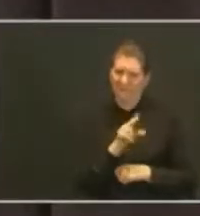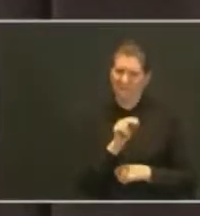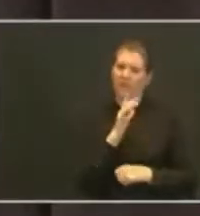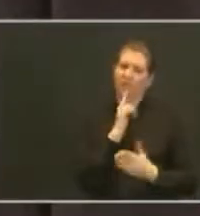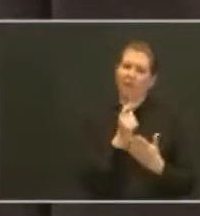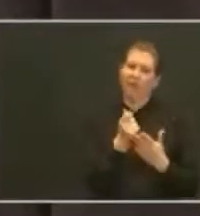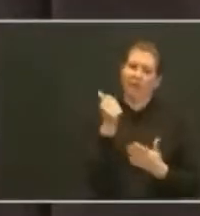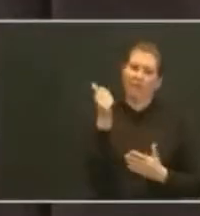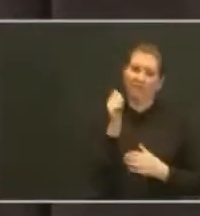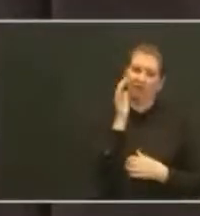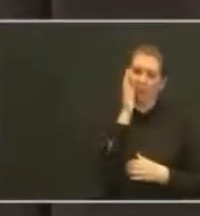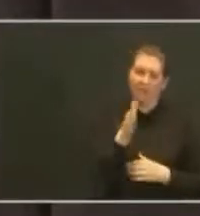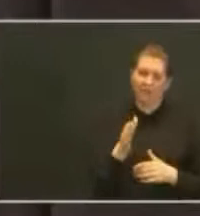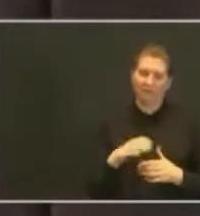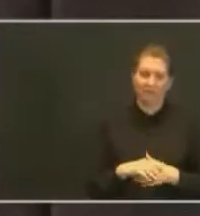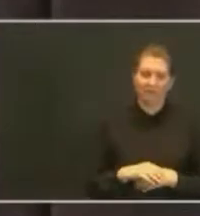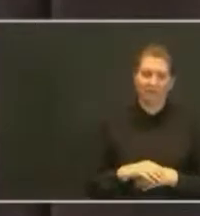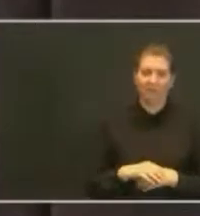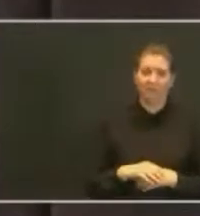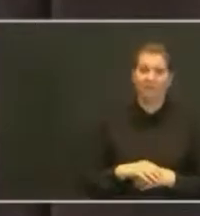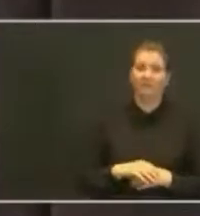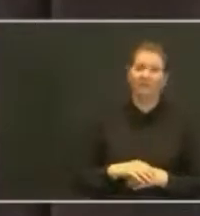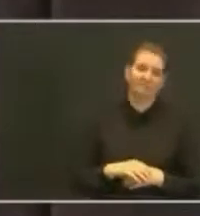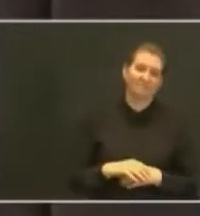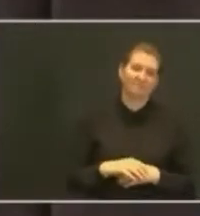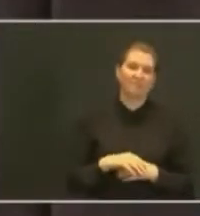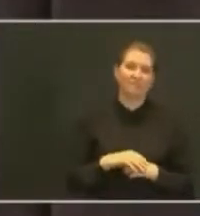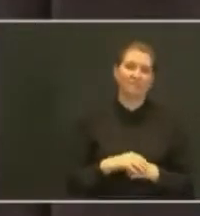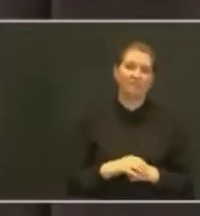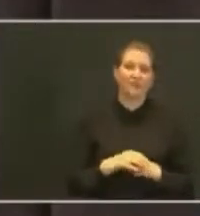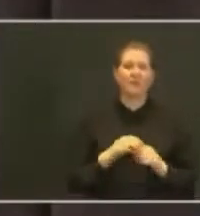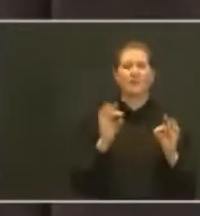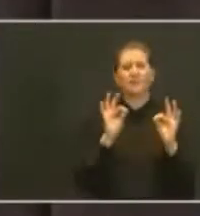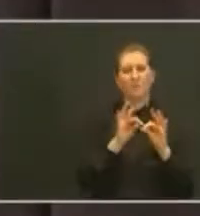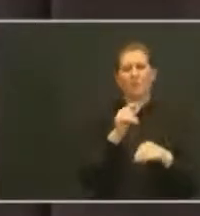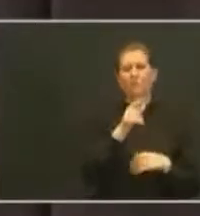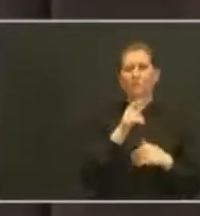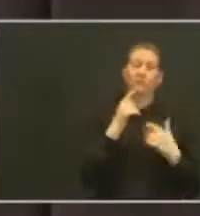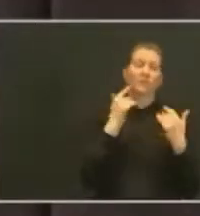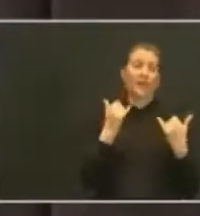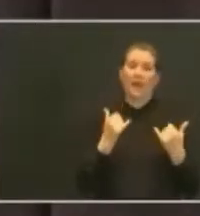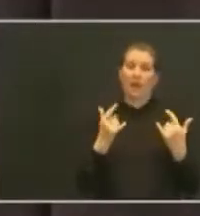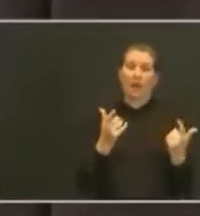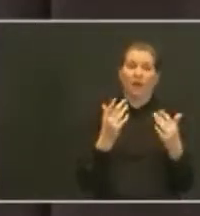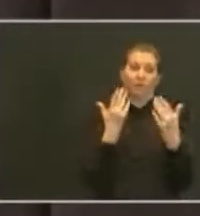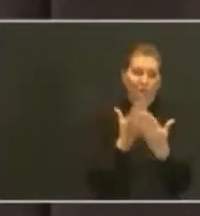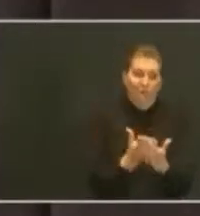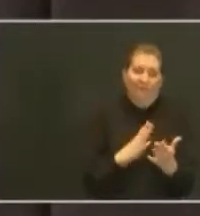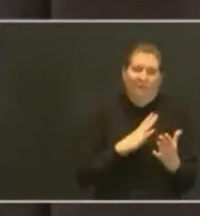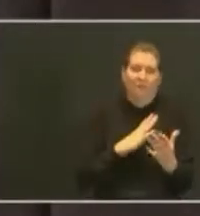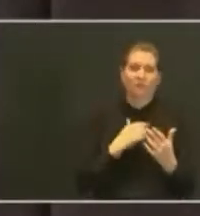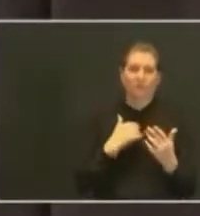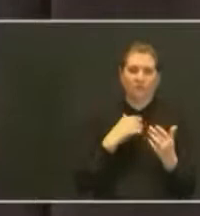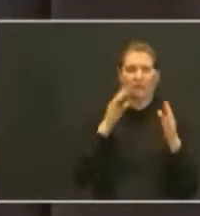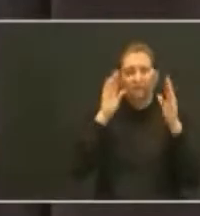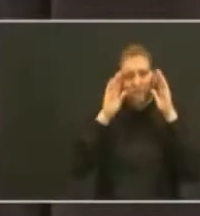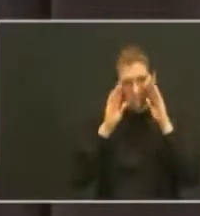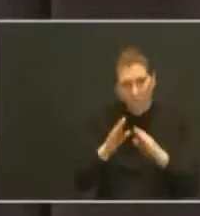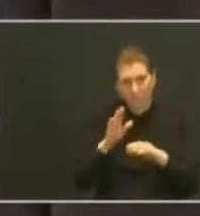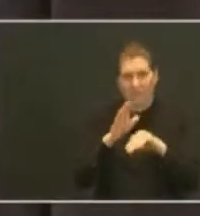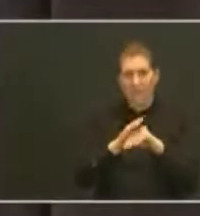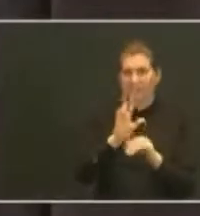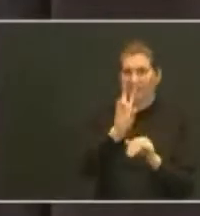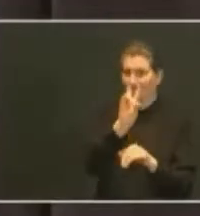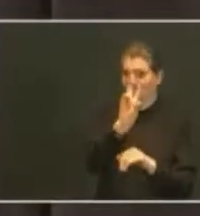who do not qualify. So we want to keep things moving as much as possible. Focus now on the 75 and